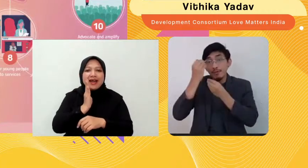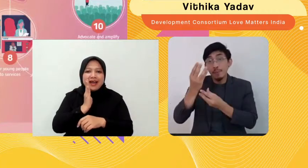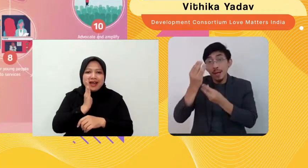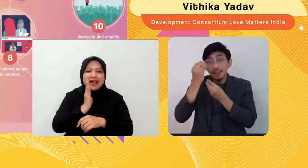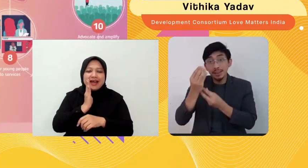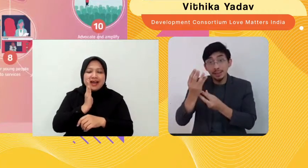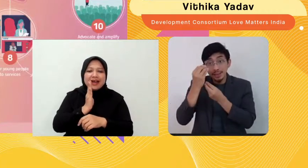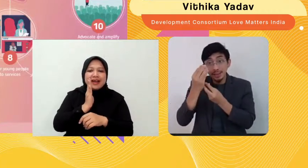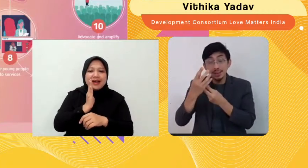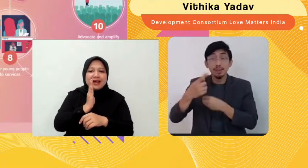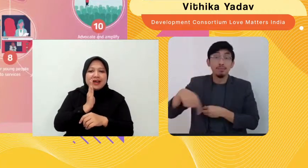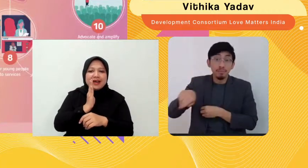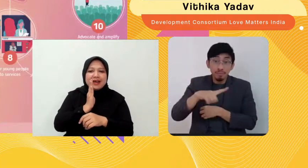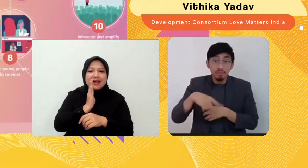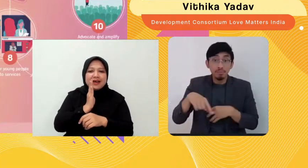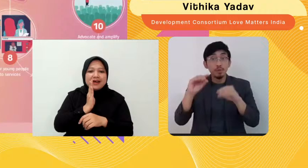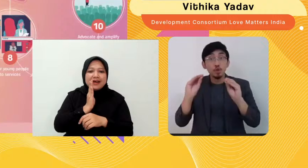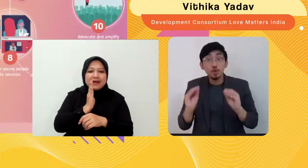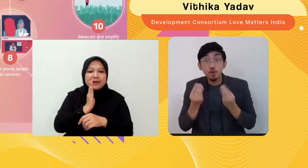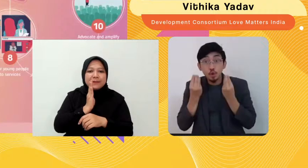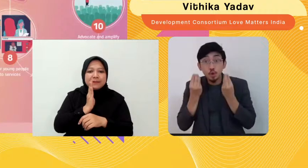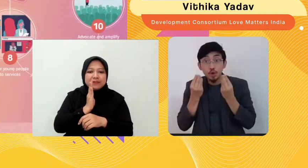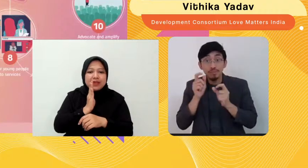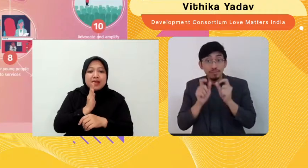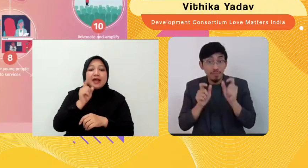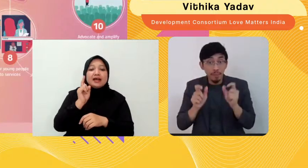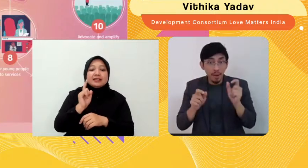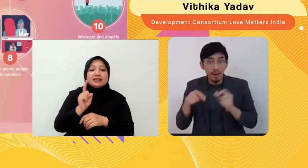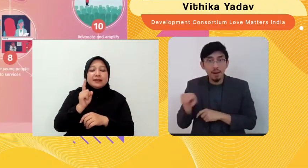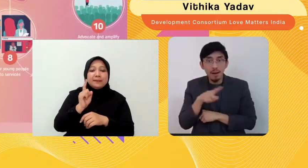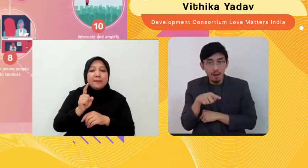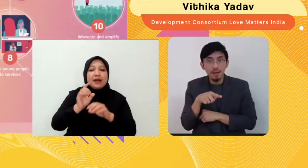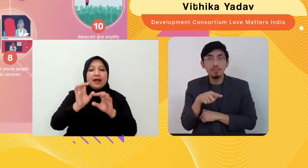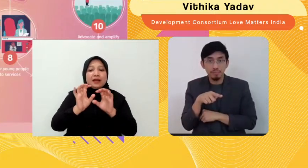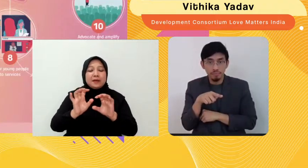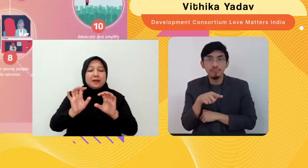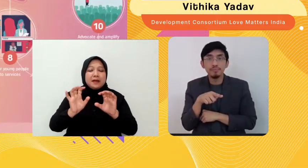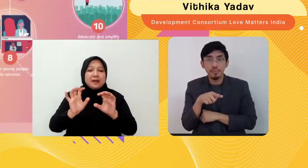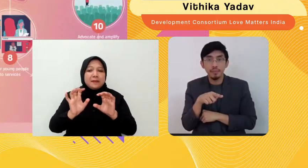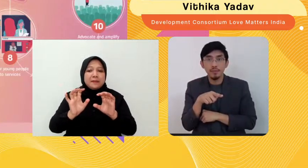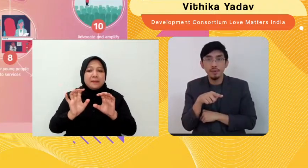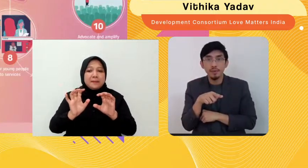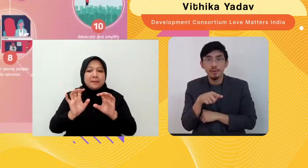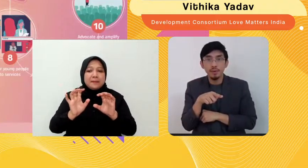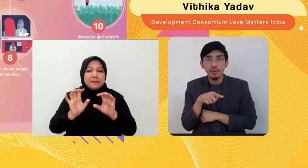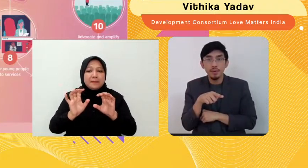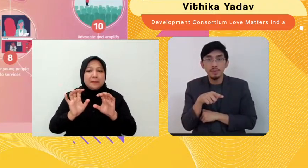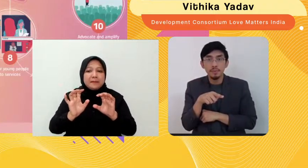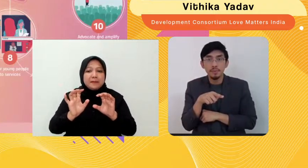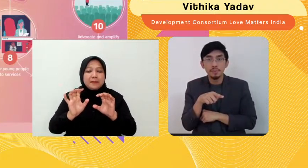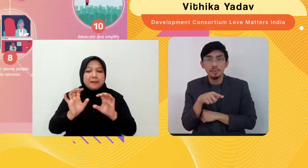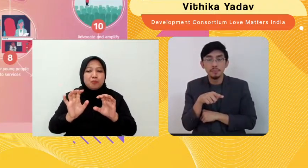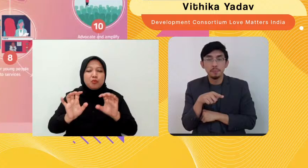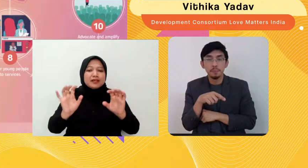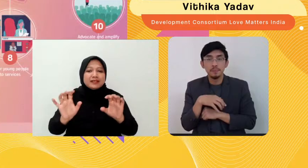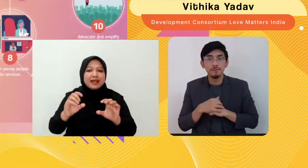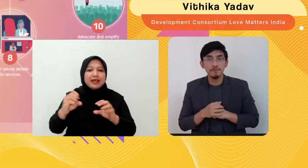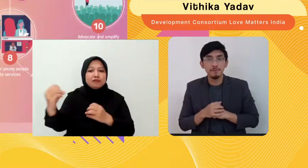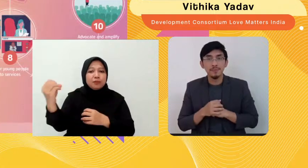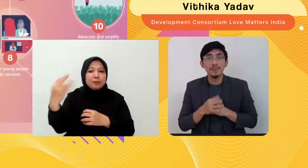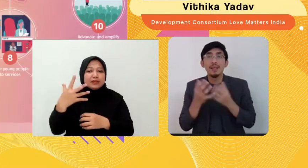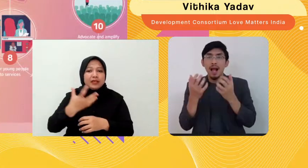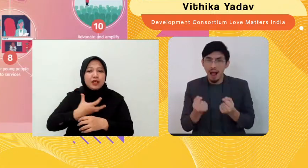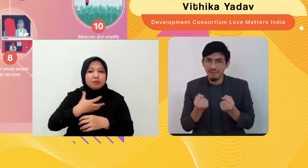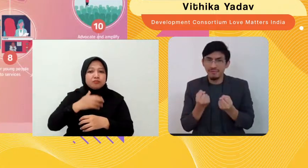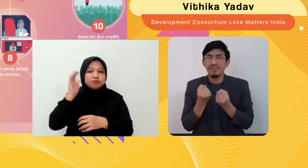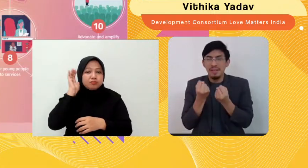of a lot that was out there that perhaps we needed to hear. One of the most